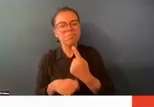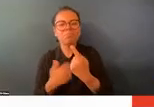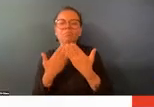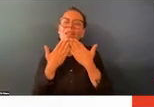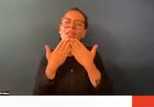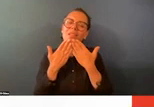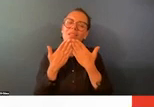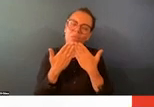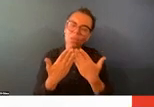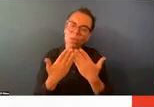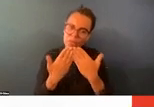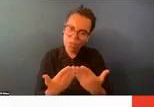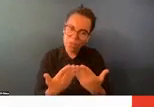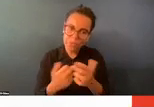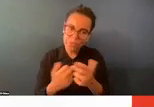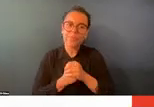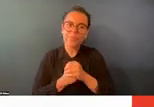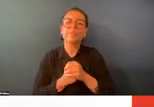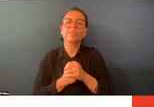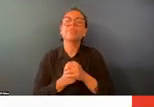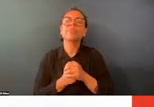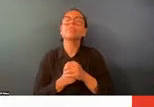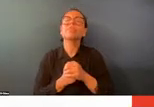to say thank you very much to